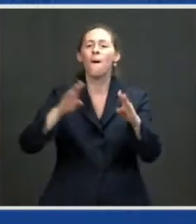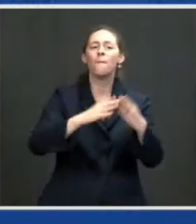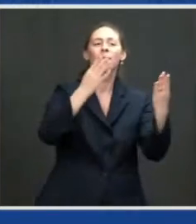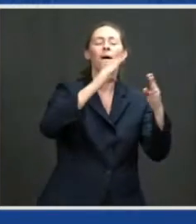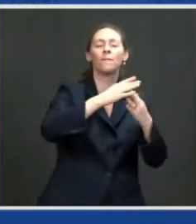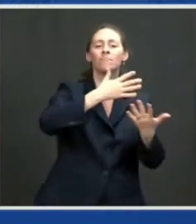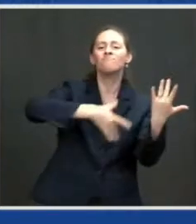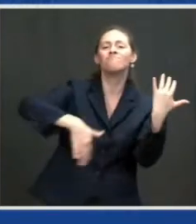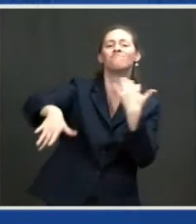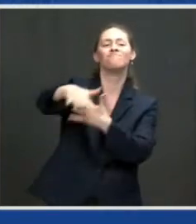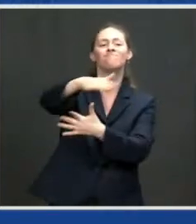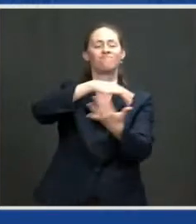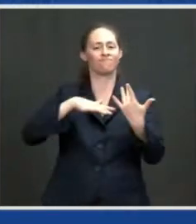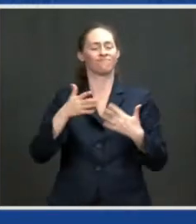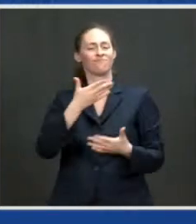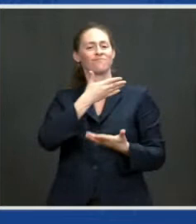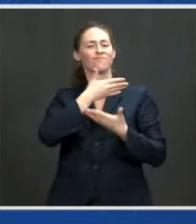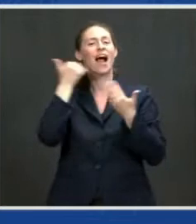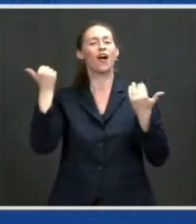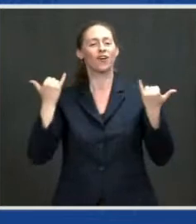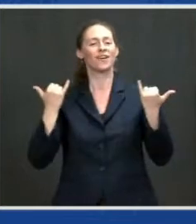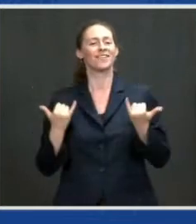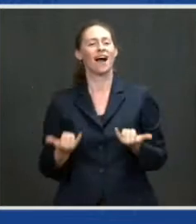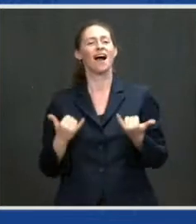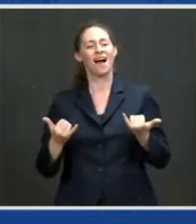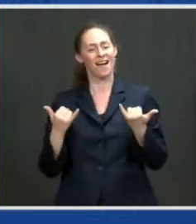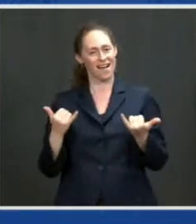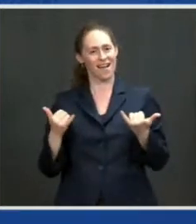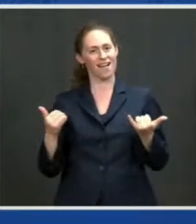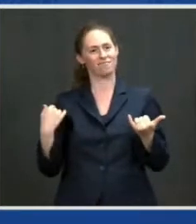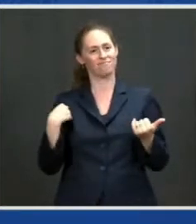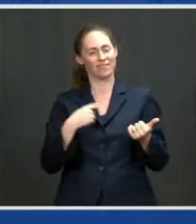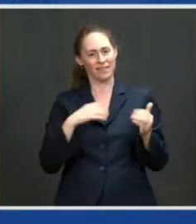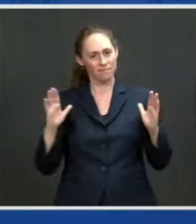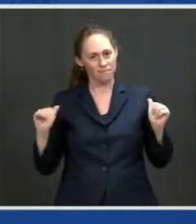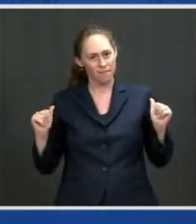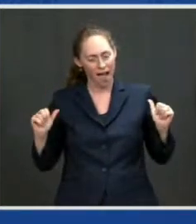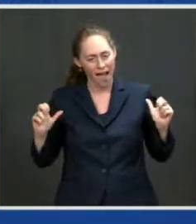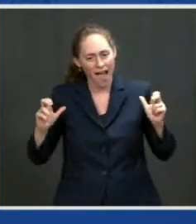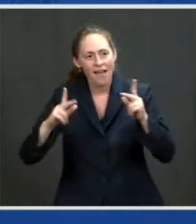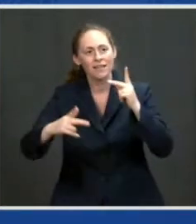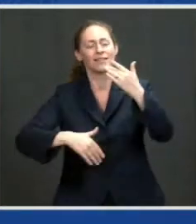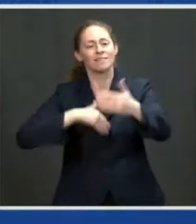it simply, America's coming back, America's on the move.